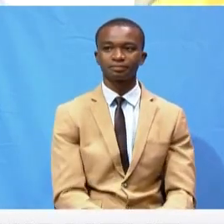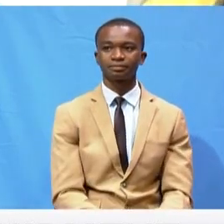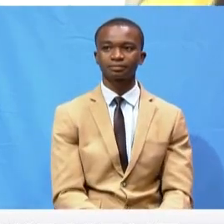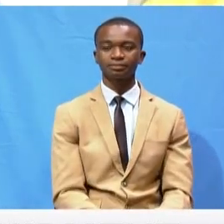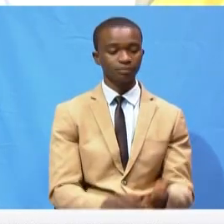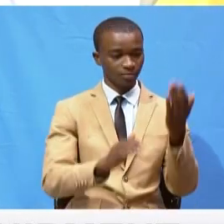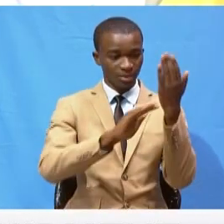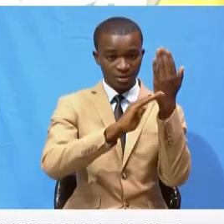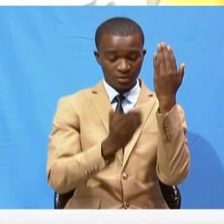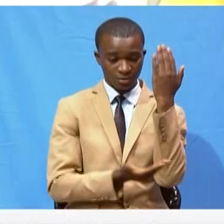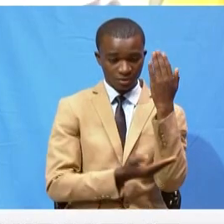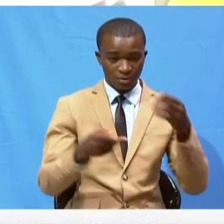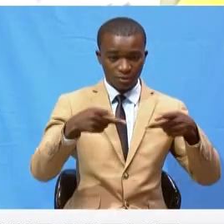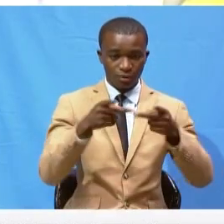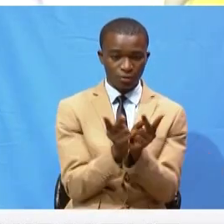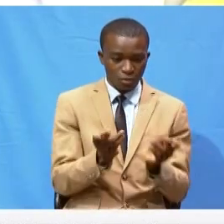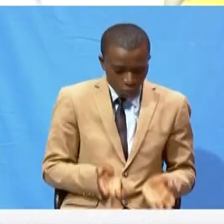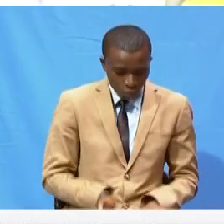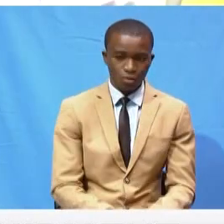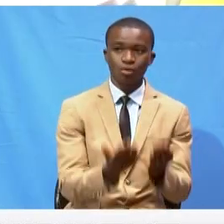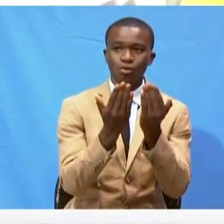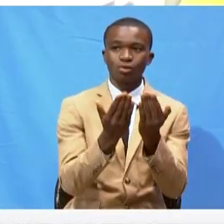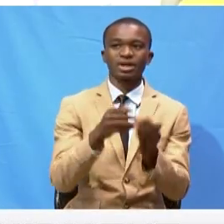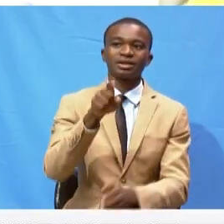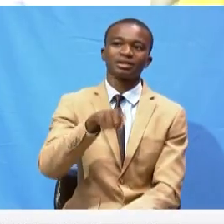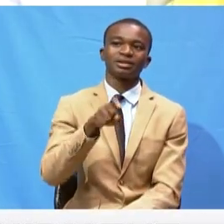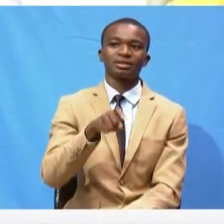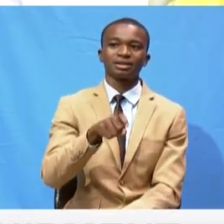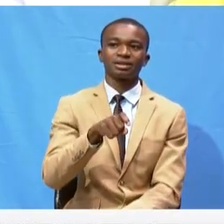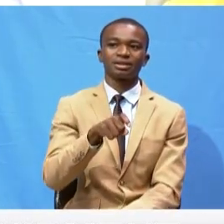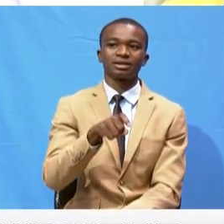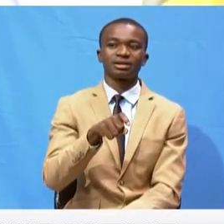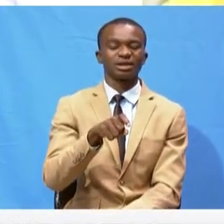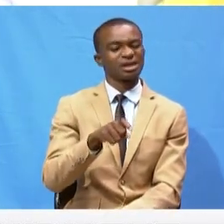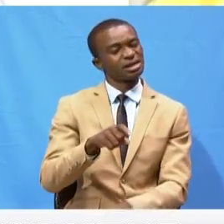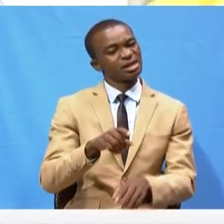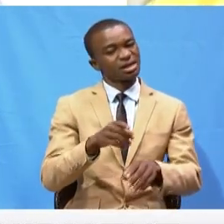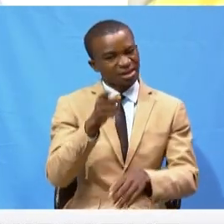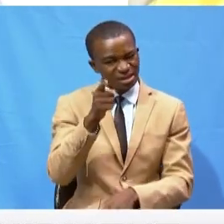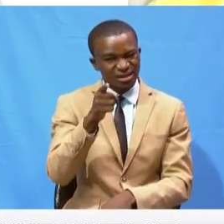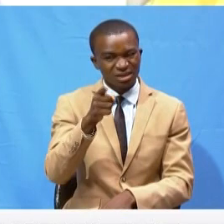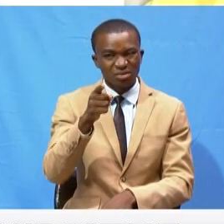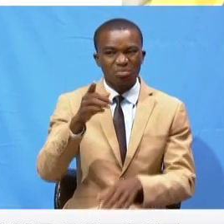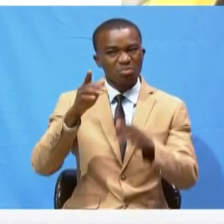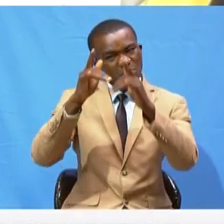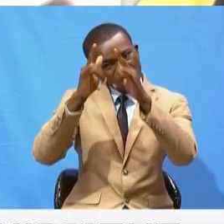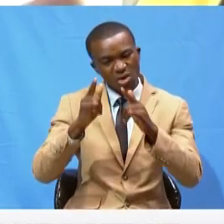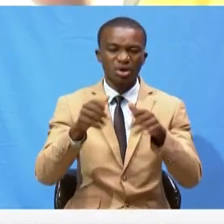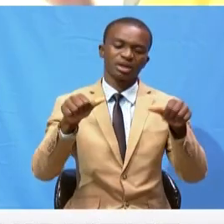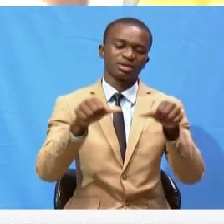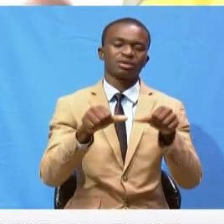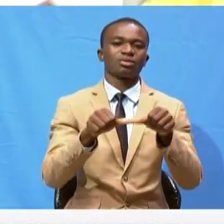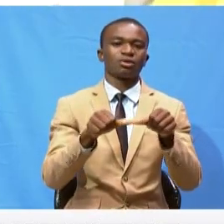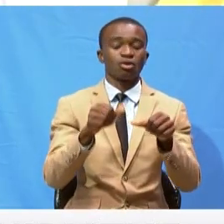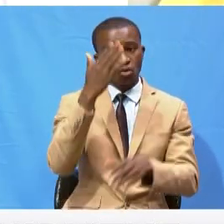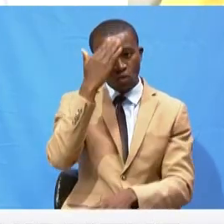Mother's there, yes. Mm-hmm. And the shelter that side is small. It is small, yeah. Yes, because okay. We've got a lot of